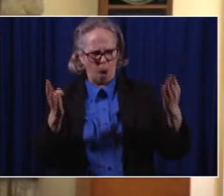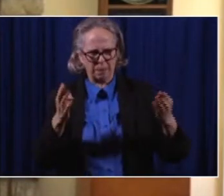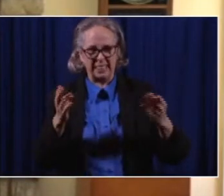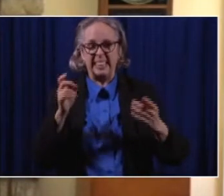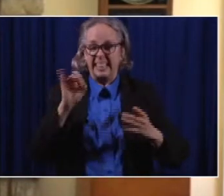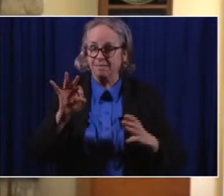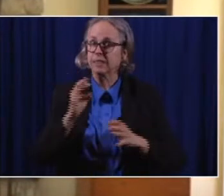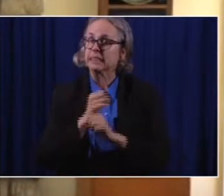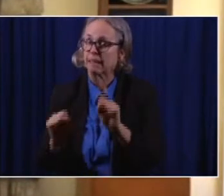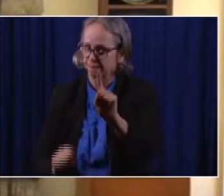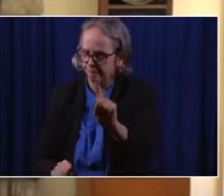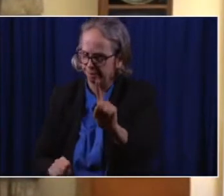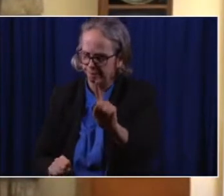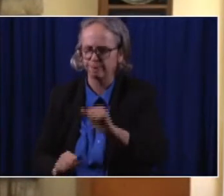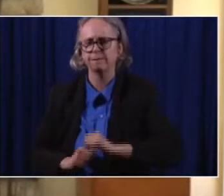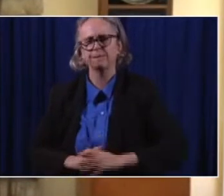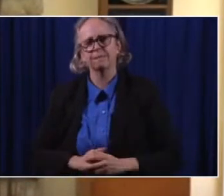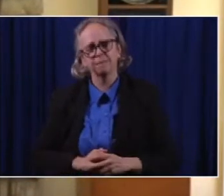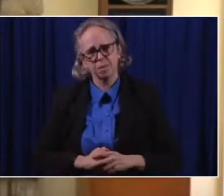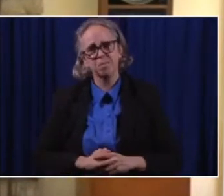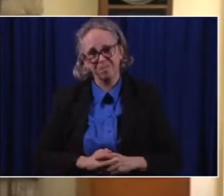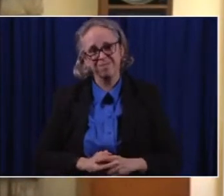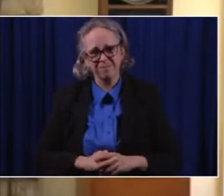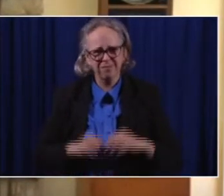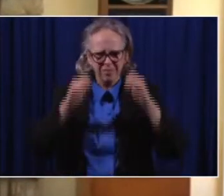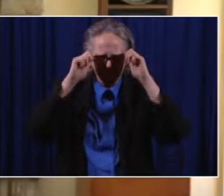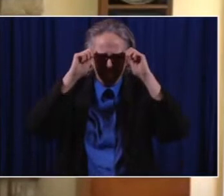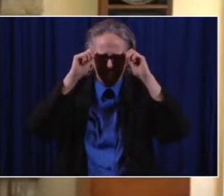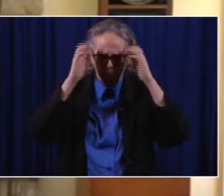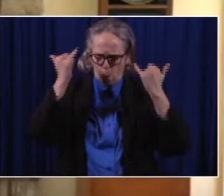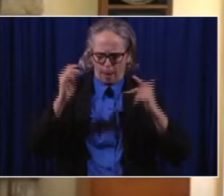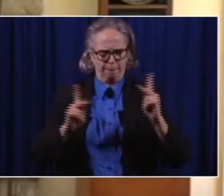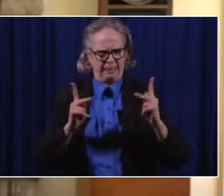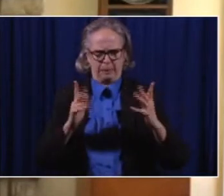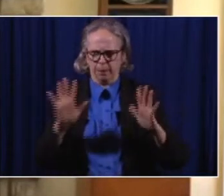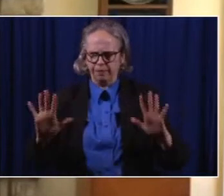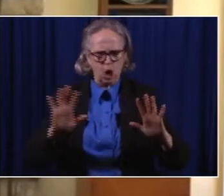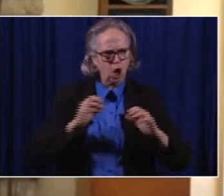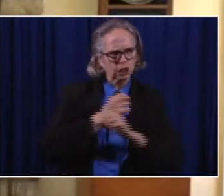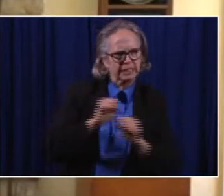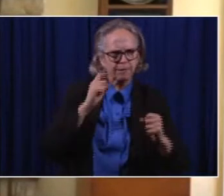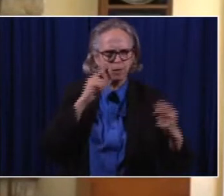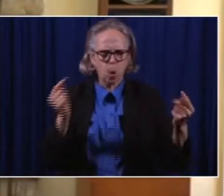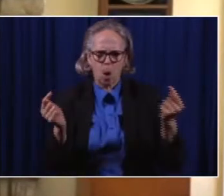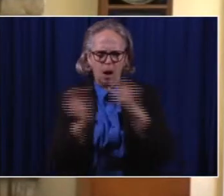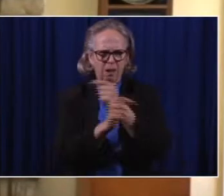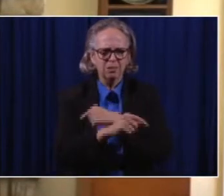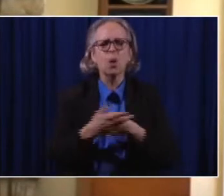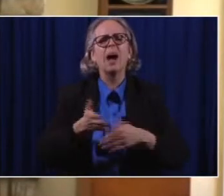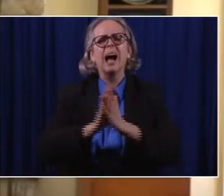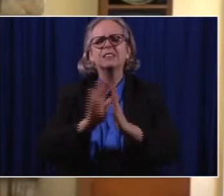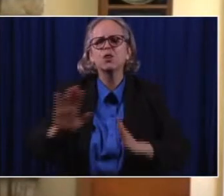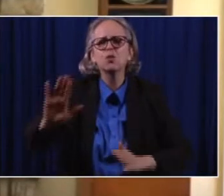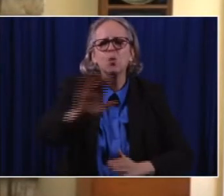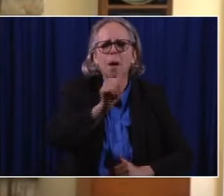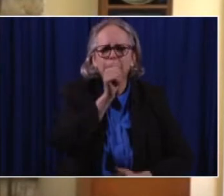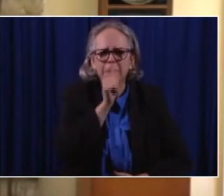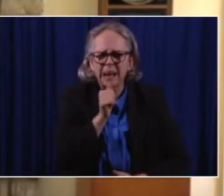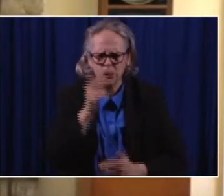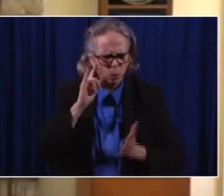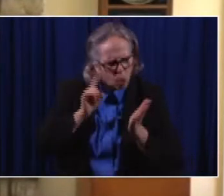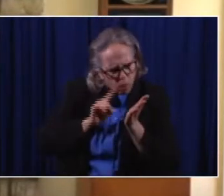for patience for people as we move forward with that.